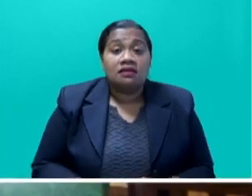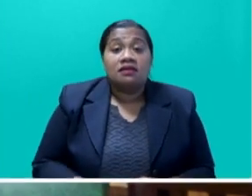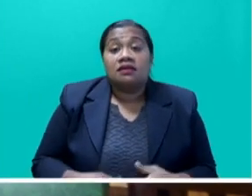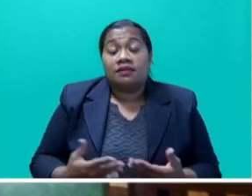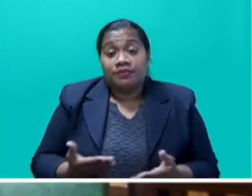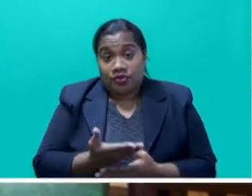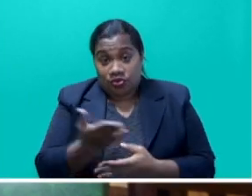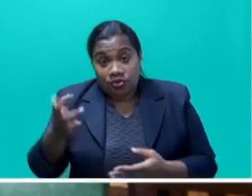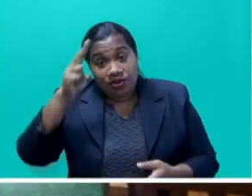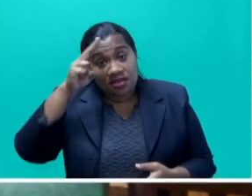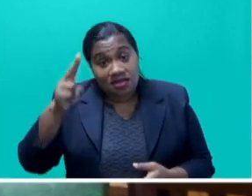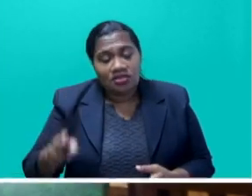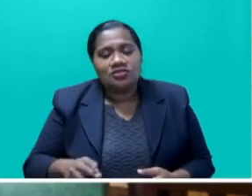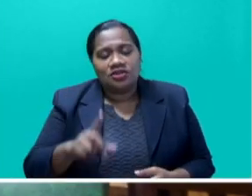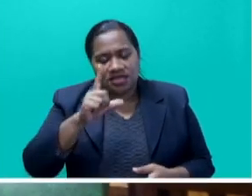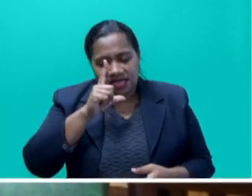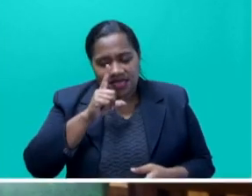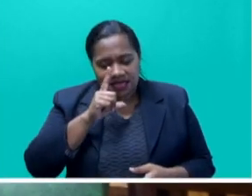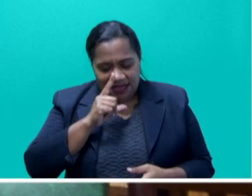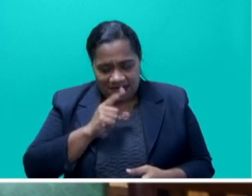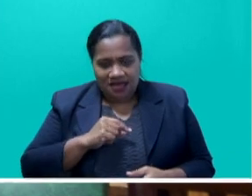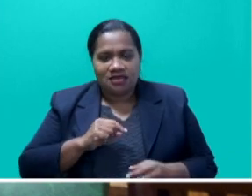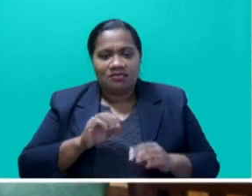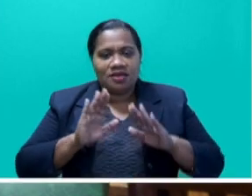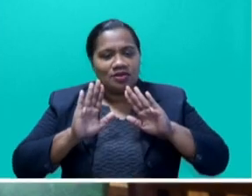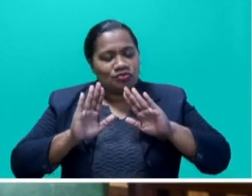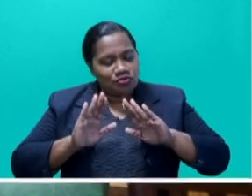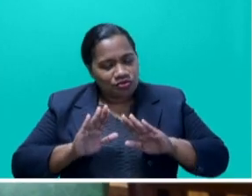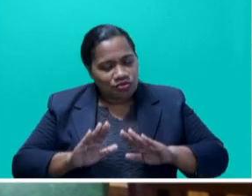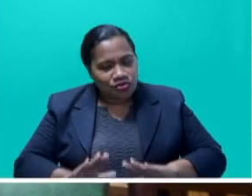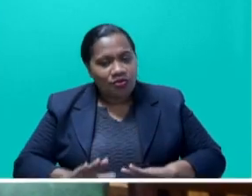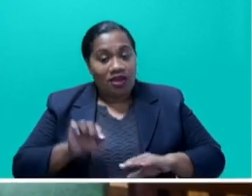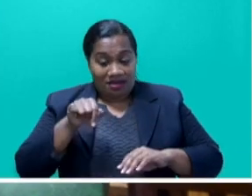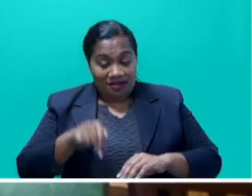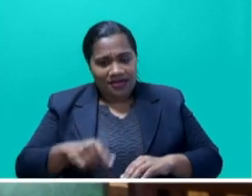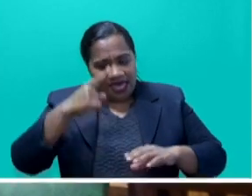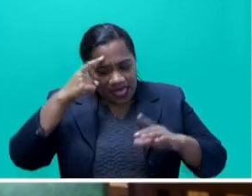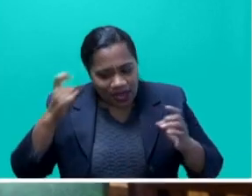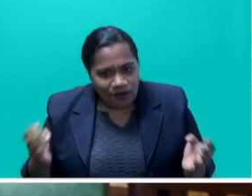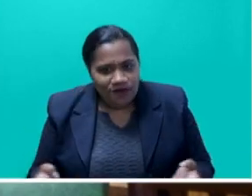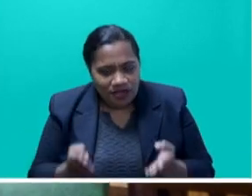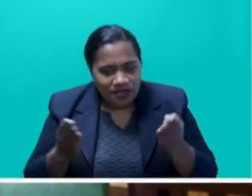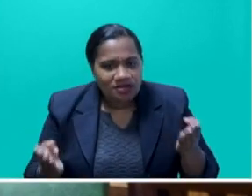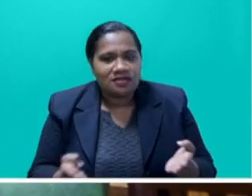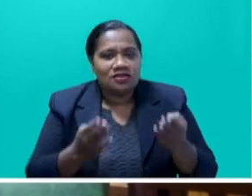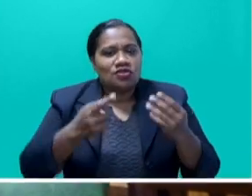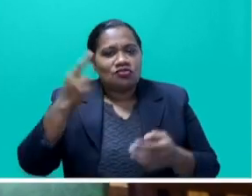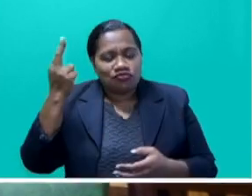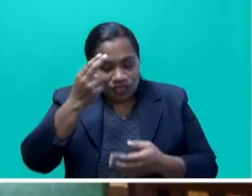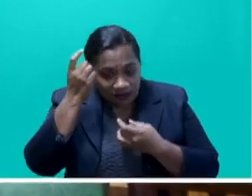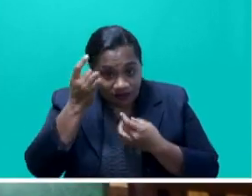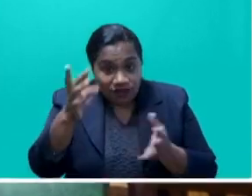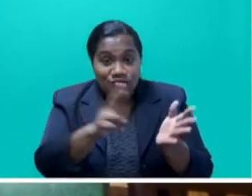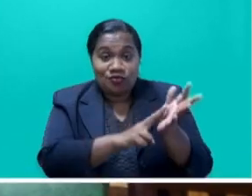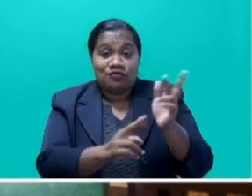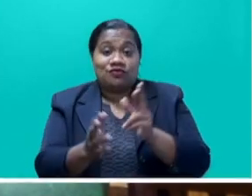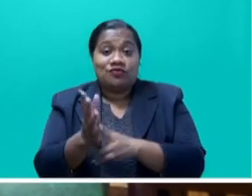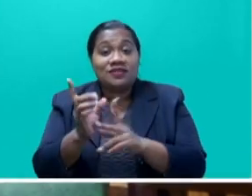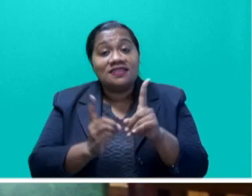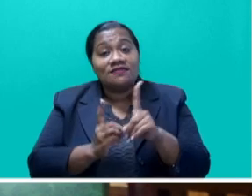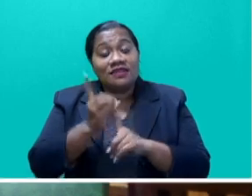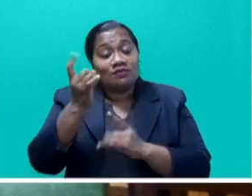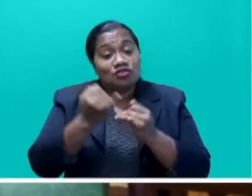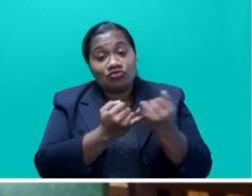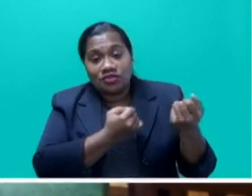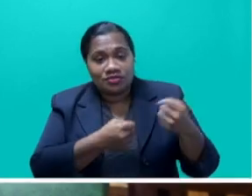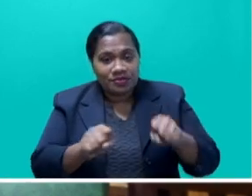nation can be rest assured that with innovative and risk-informed rural development strategies, we will not only rebuild our